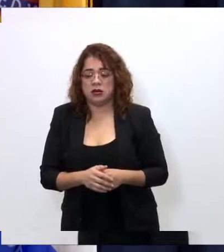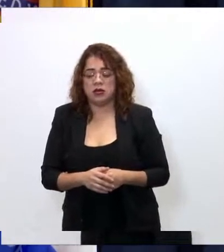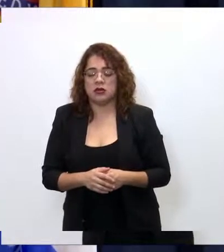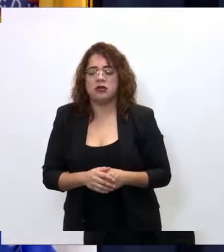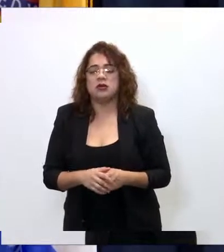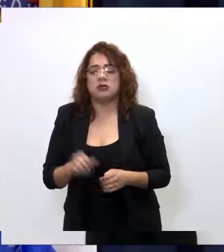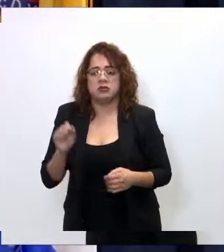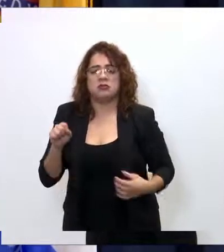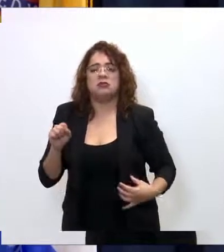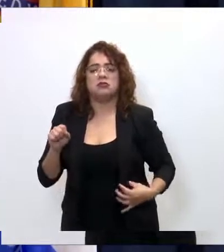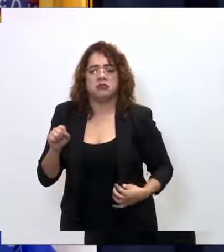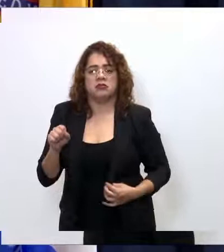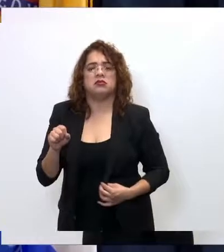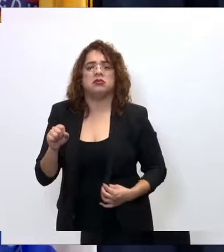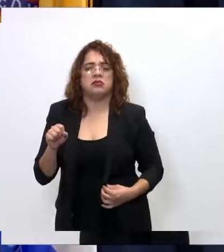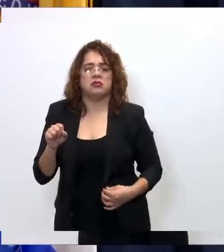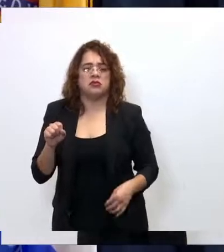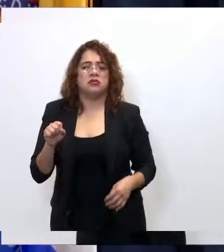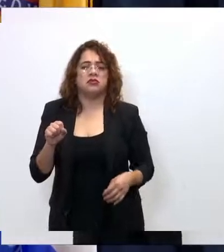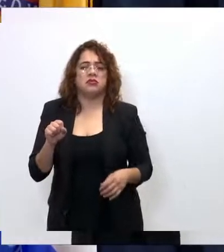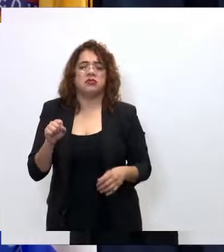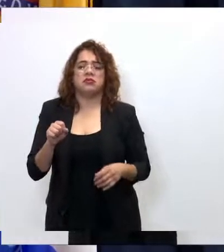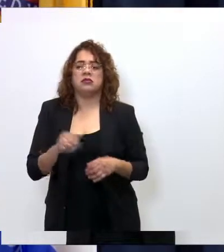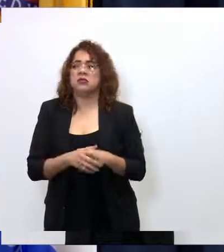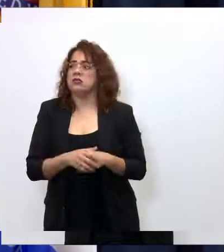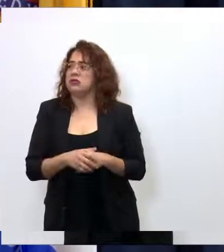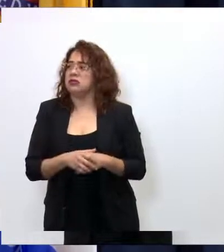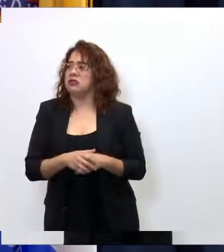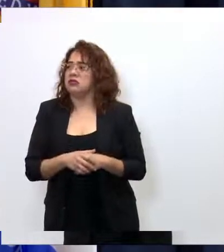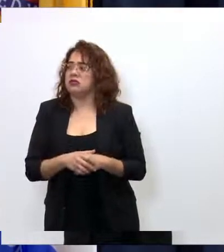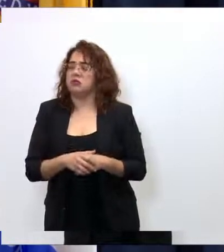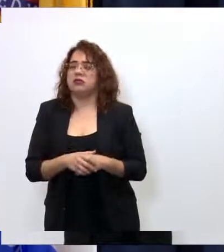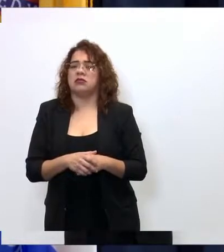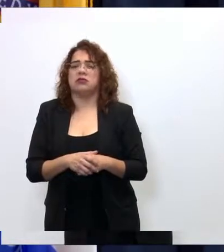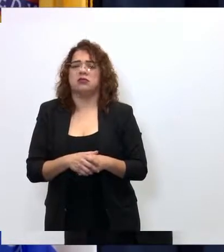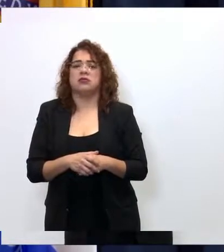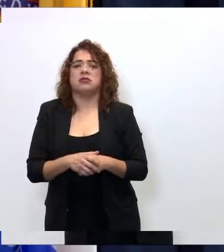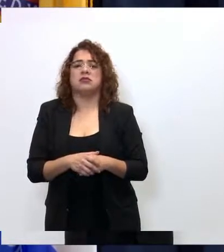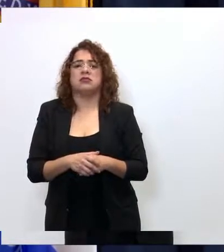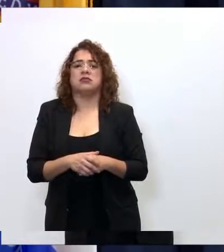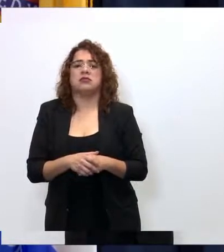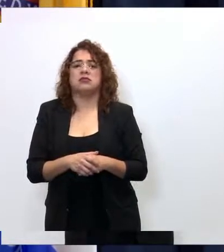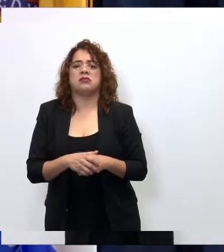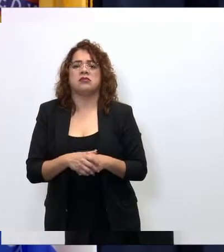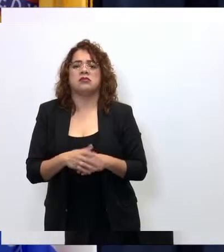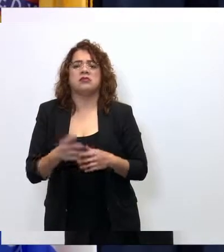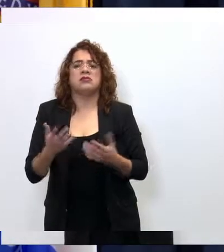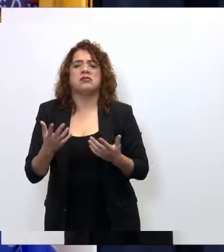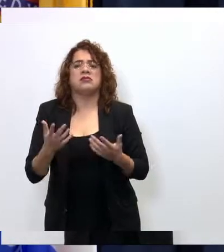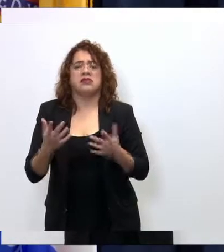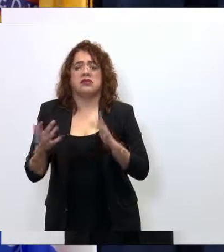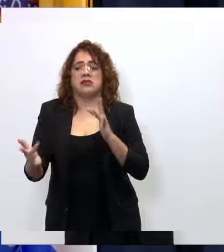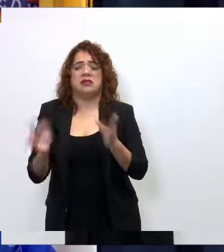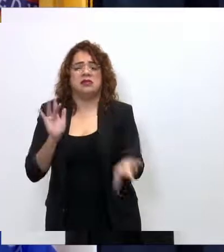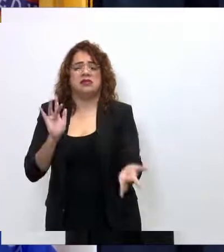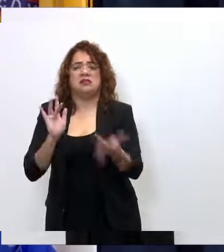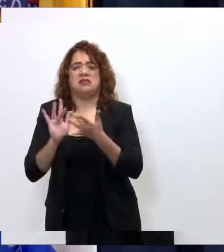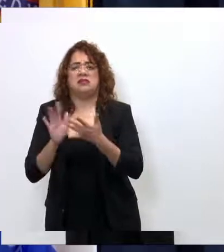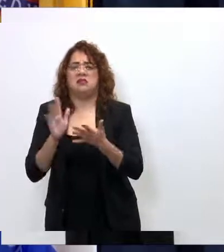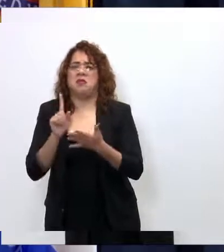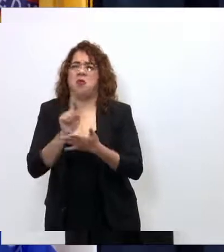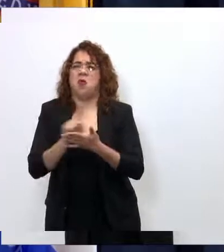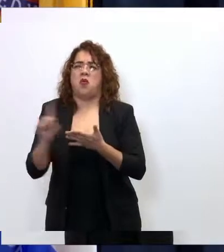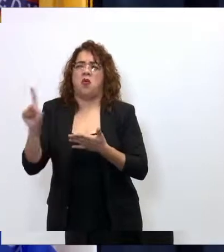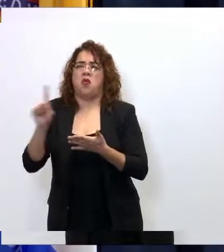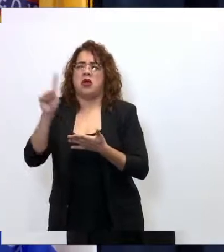Yeah, who did they talk to, and when did it happen? Jason, I can get you the exact date. I mean, the initial reach out was probably a week and a